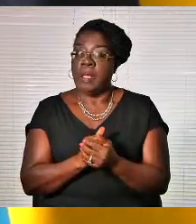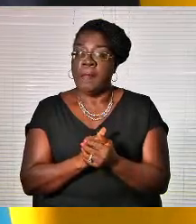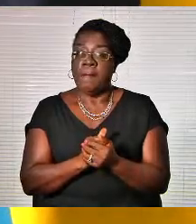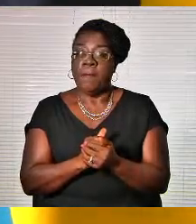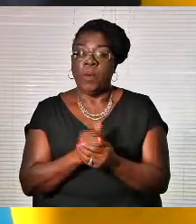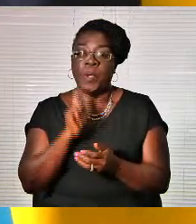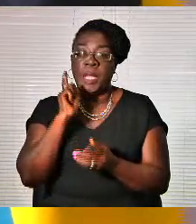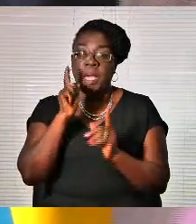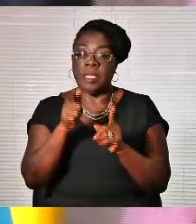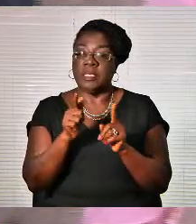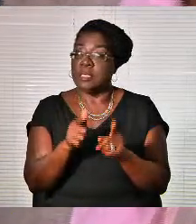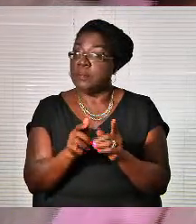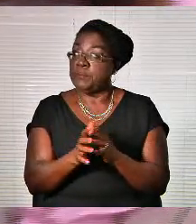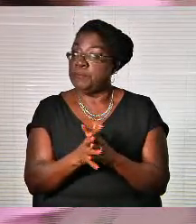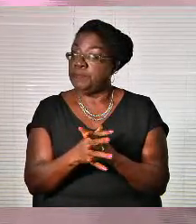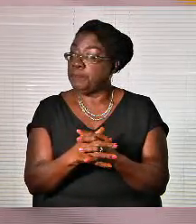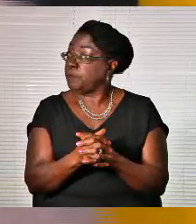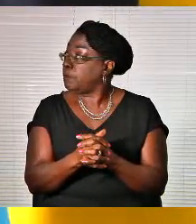our minister.